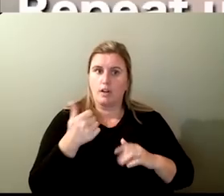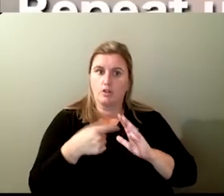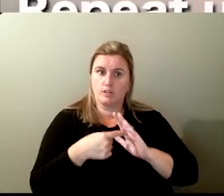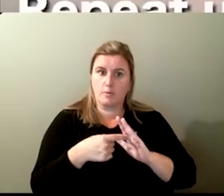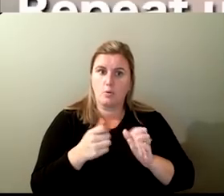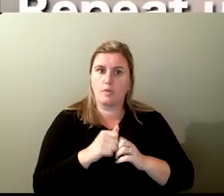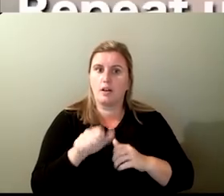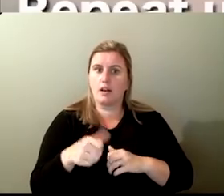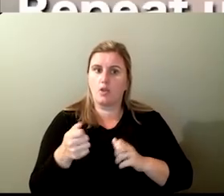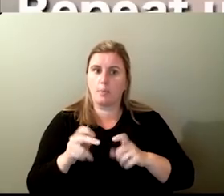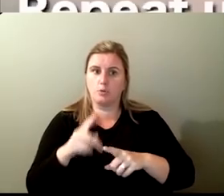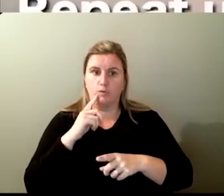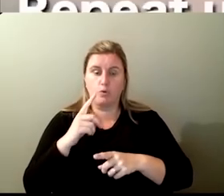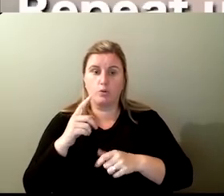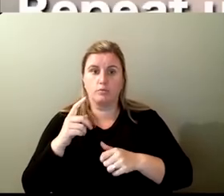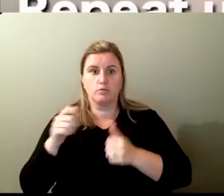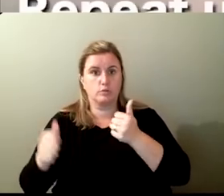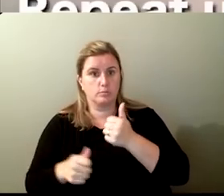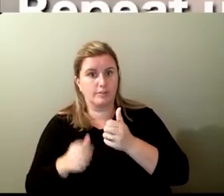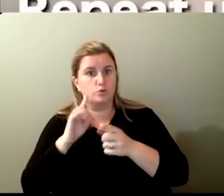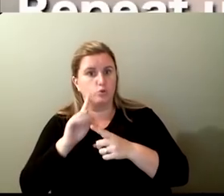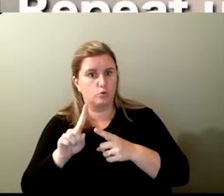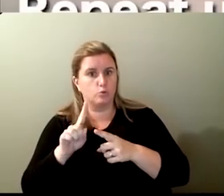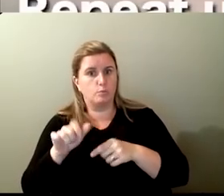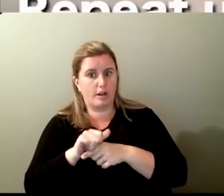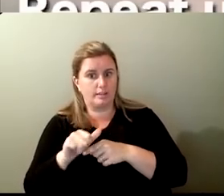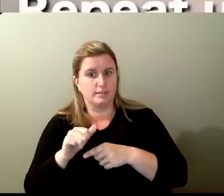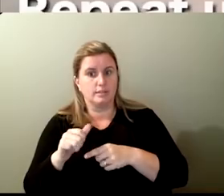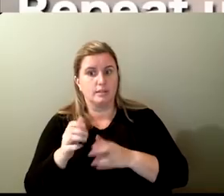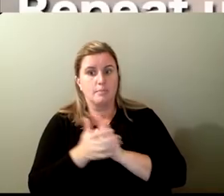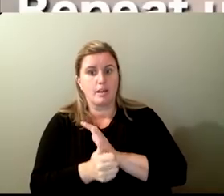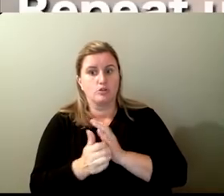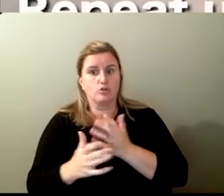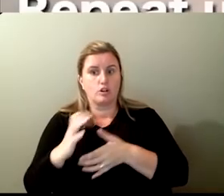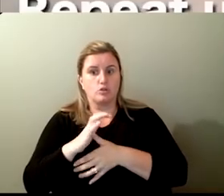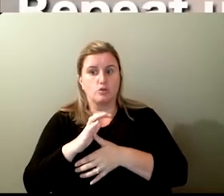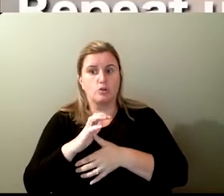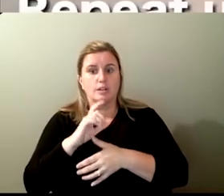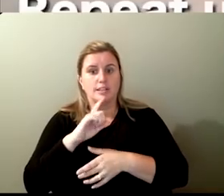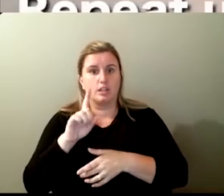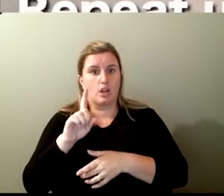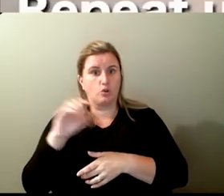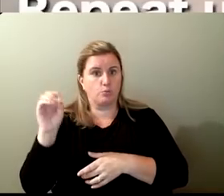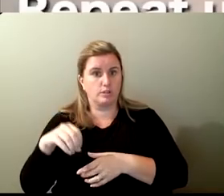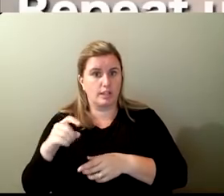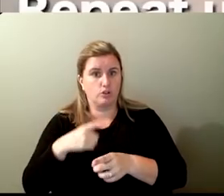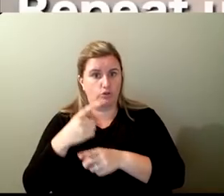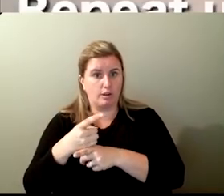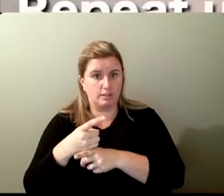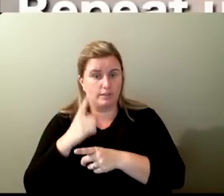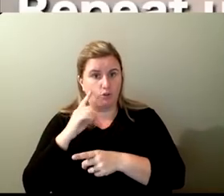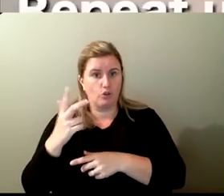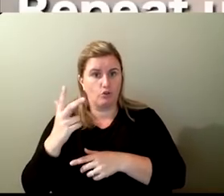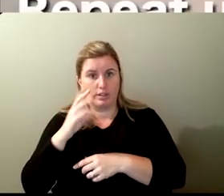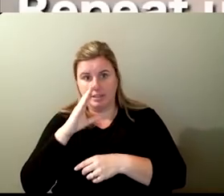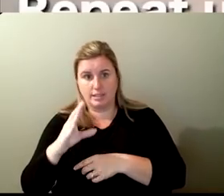opportunity for the supervisee to practice. Mastery criterion for this scenario is 100% correct for 3